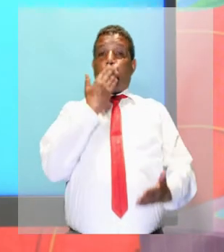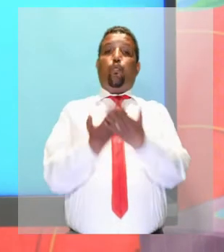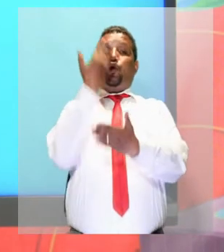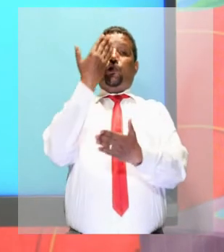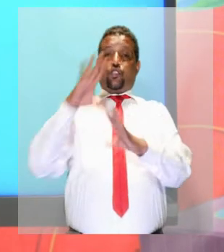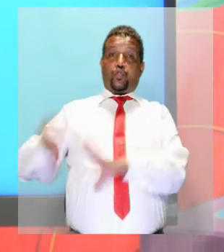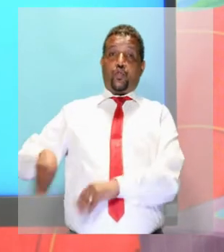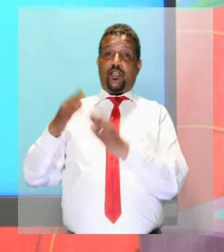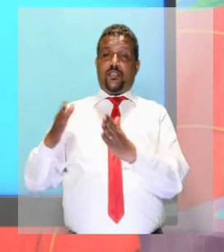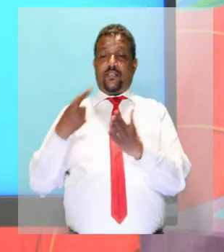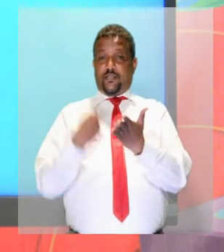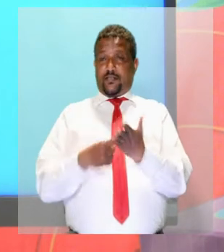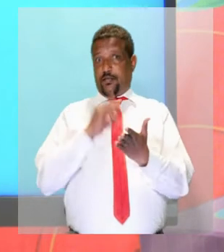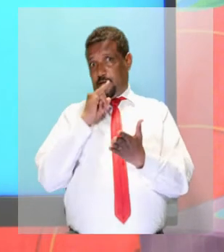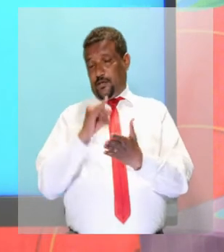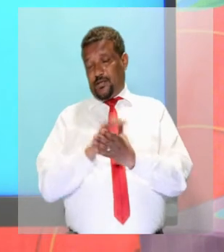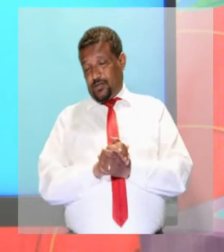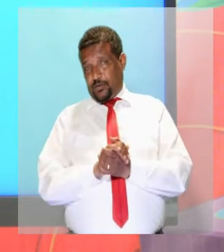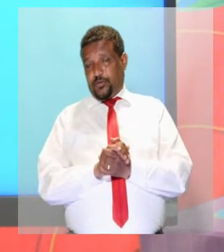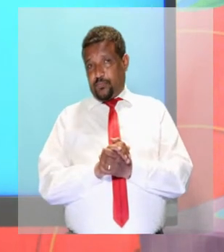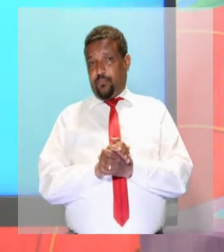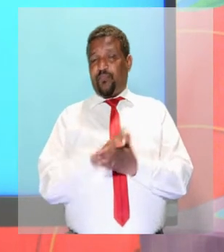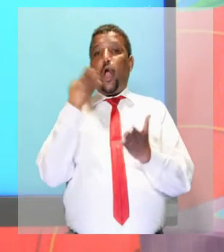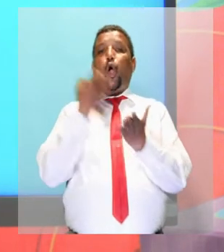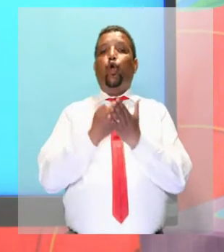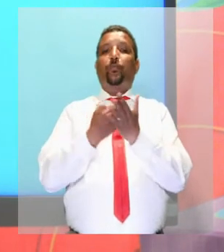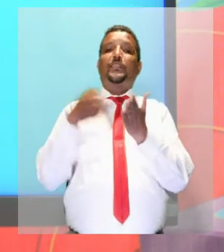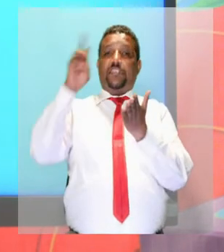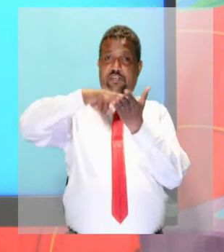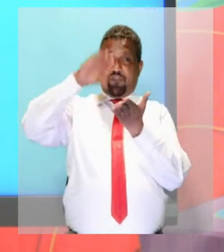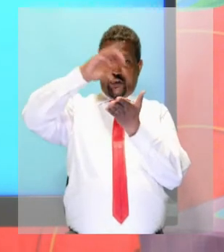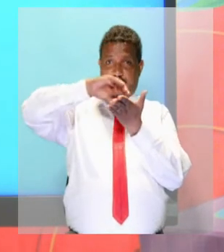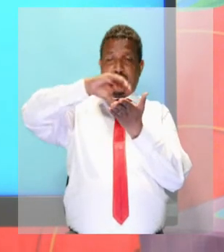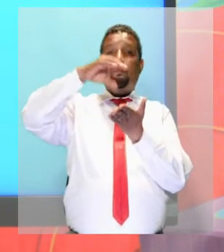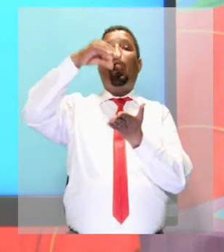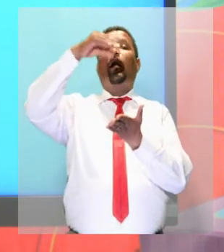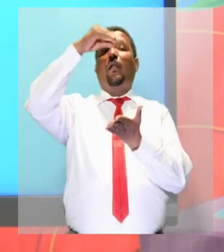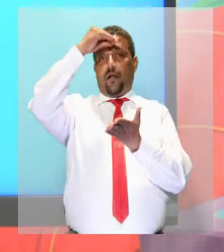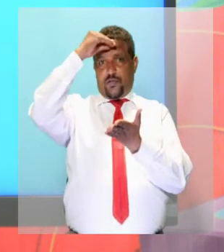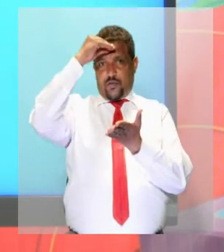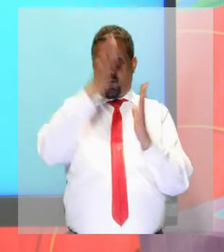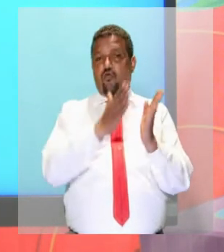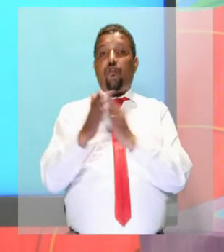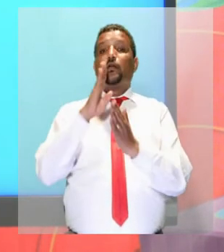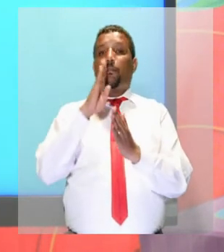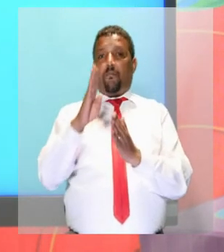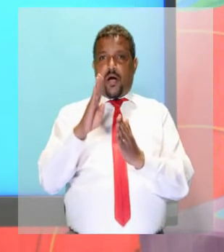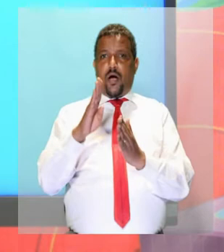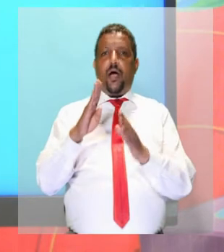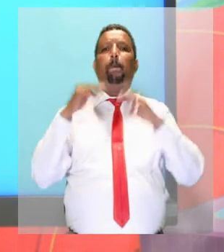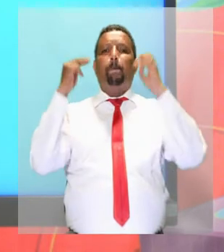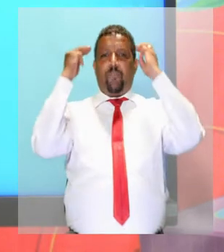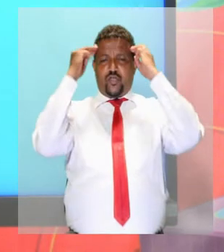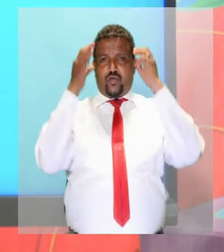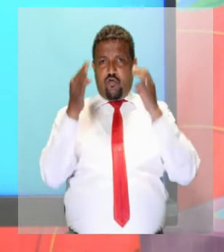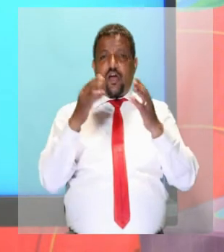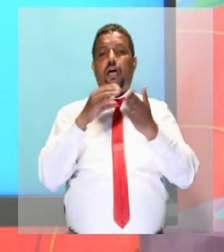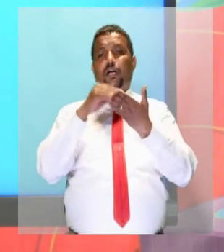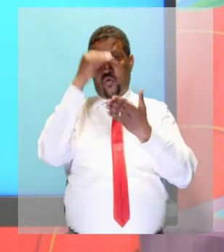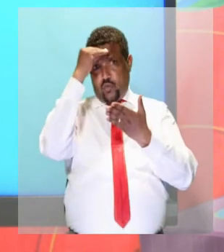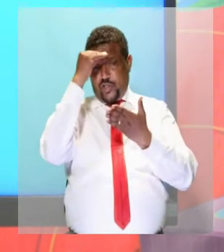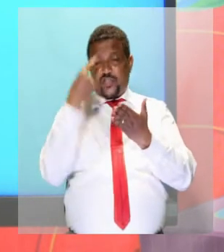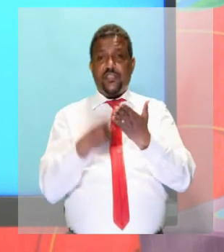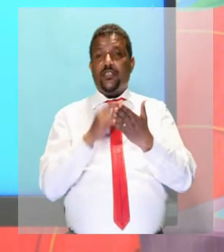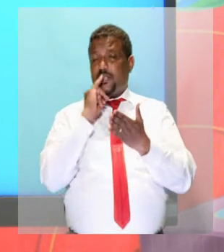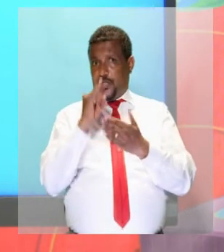morning, students. This is economic revision lesson provided by the Ministry of Education.